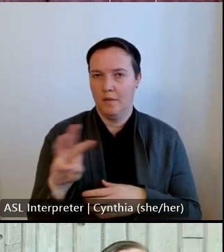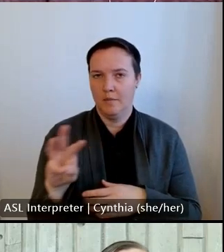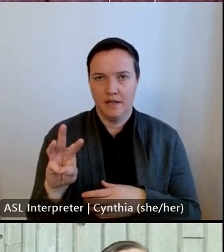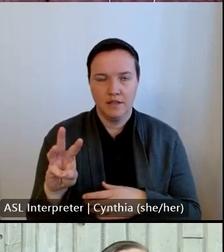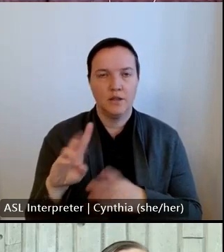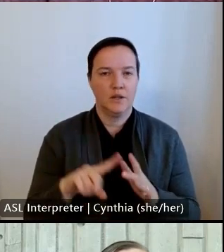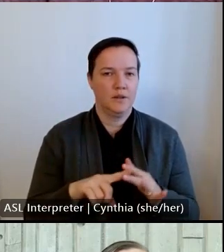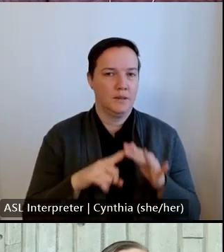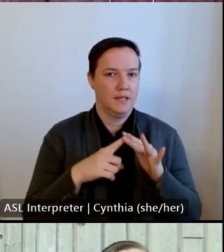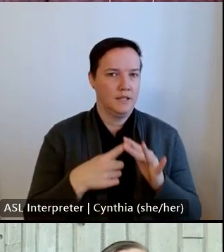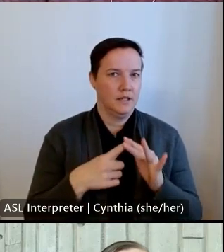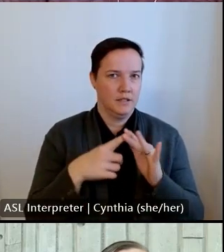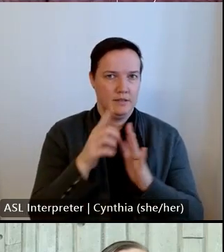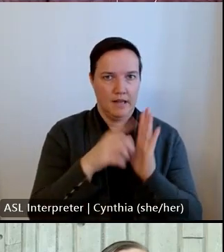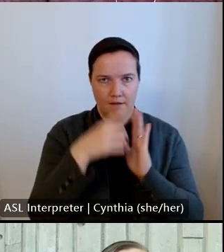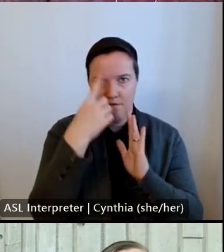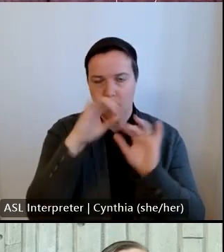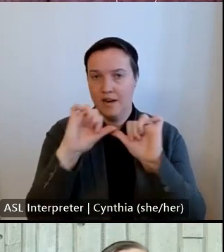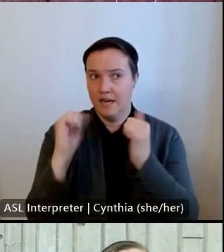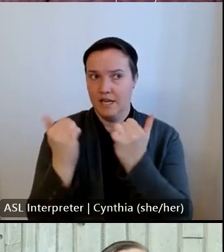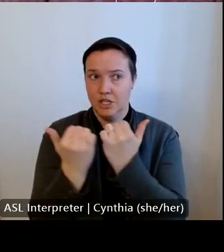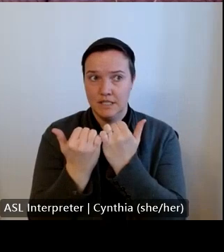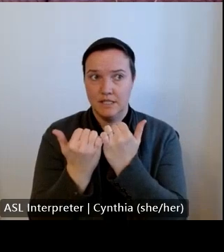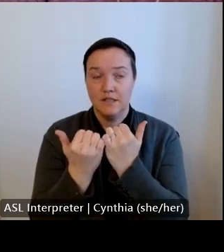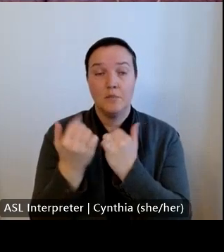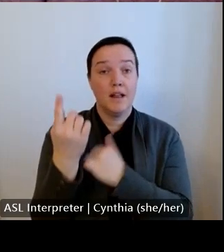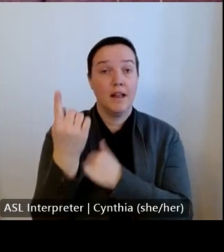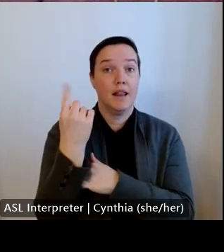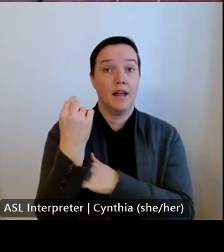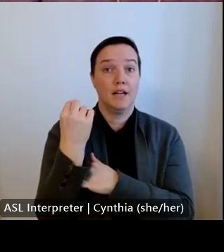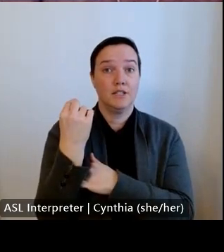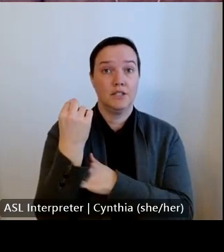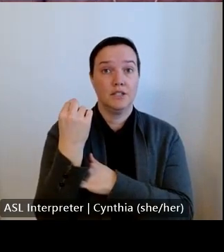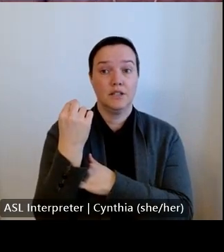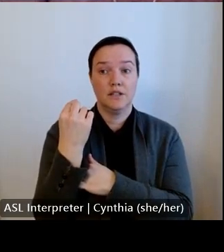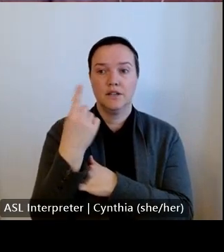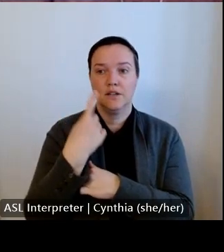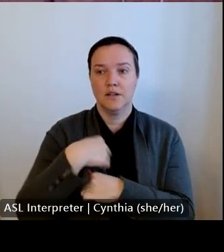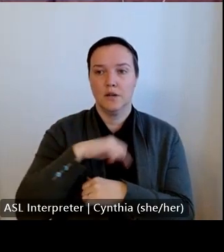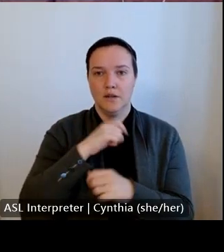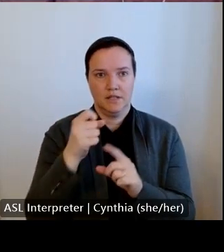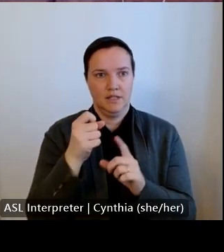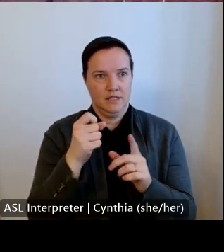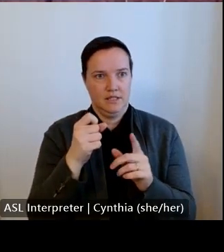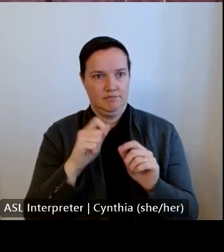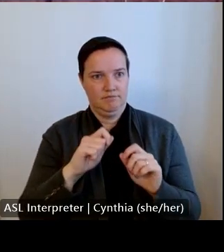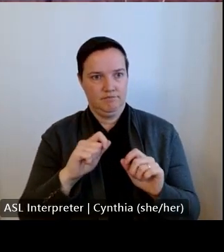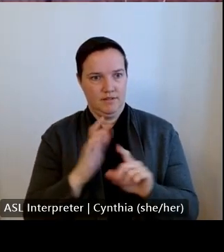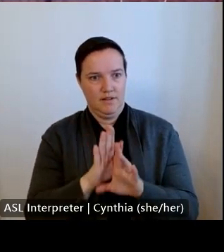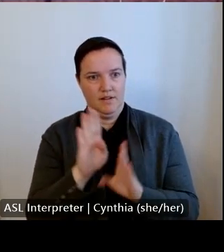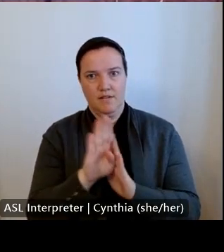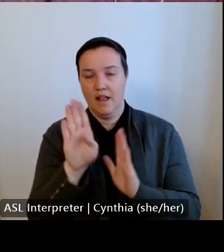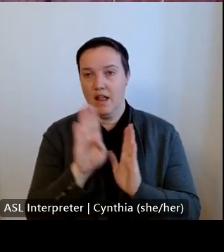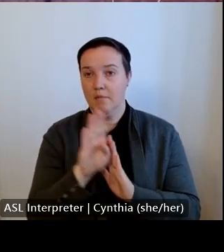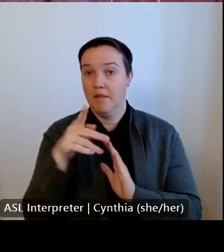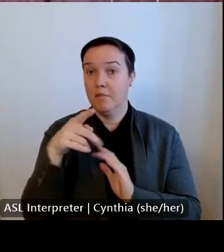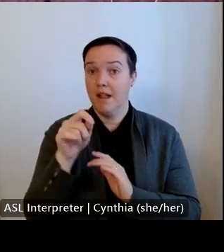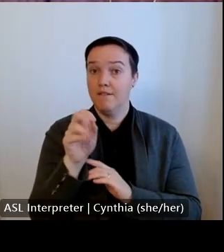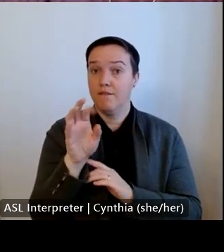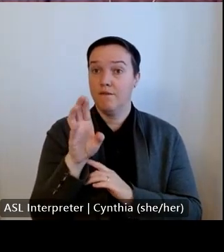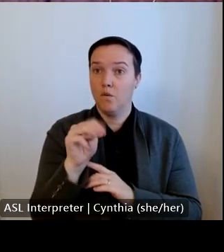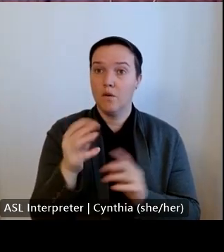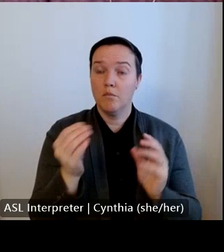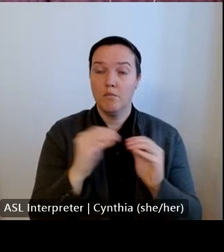designed for agencies, but this past year, we expanded the platform so that job seekers